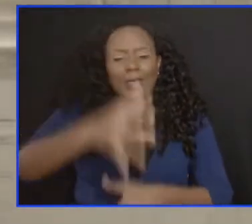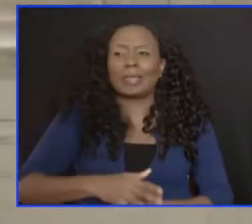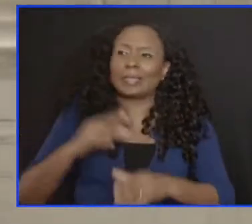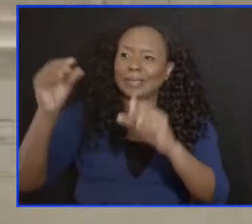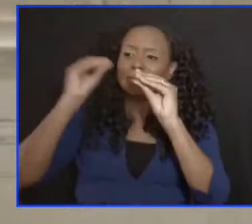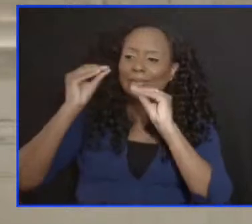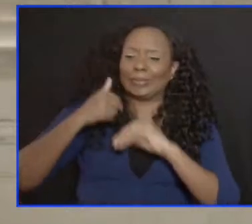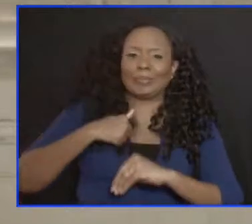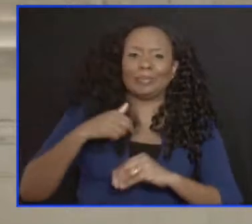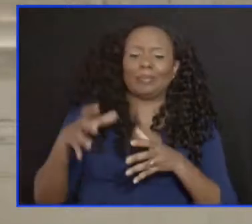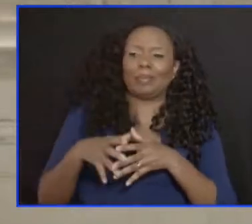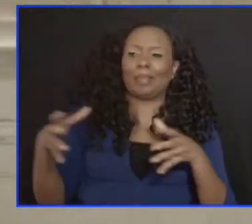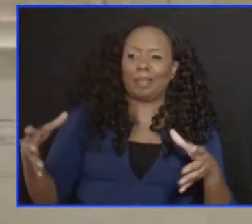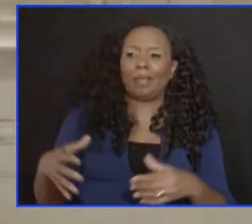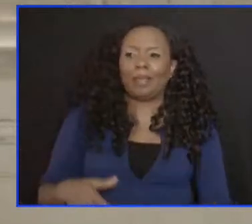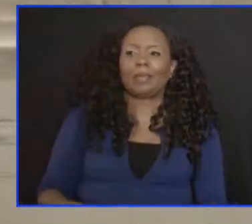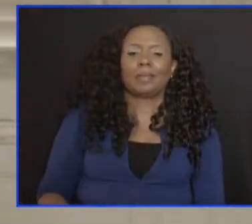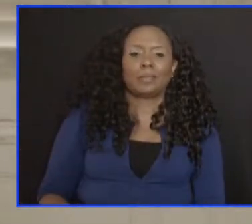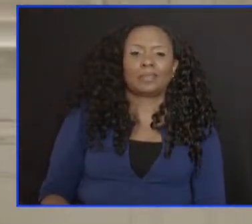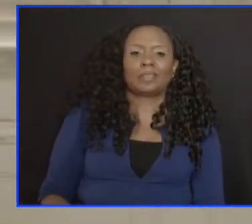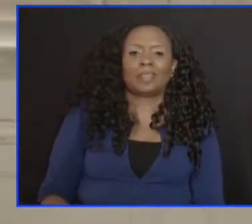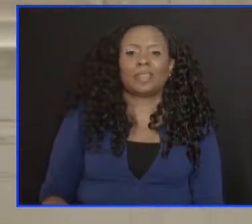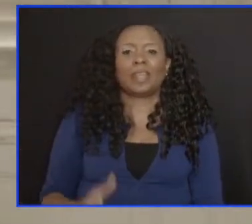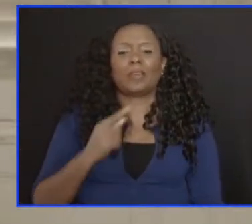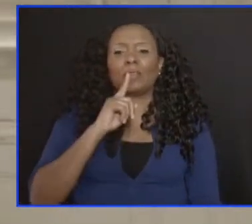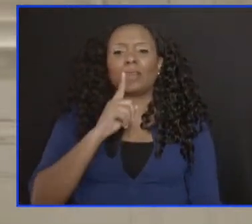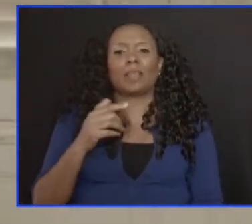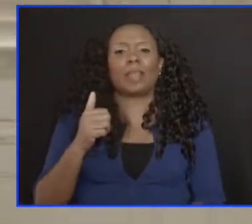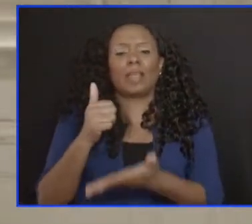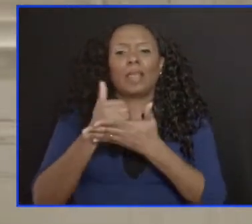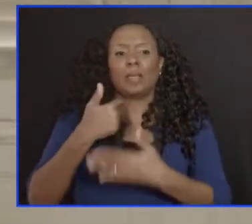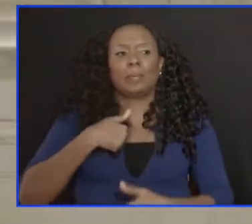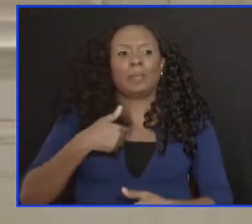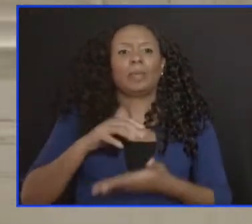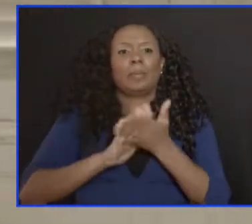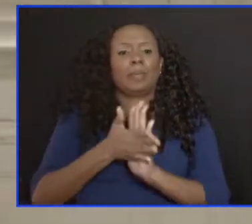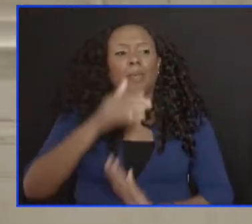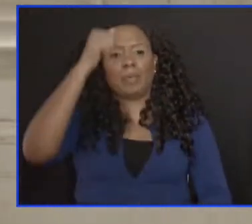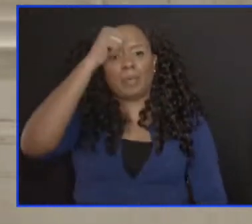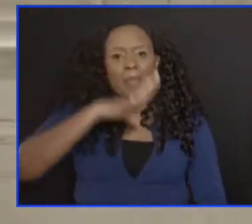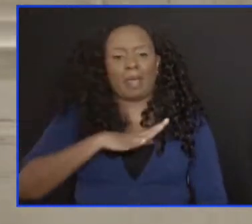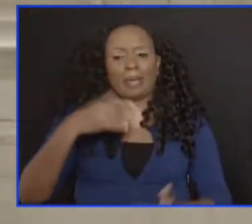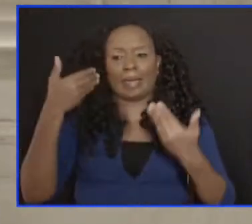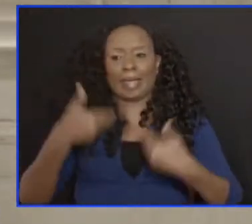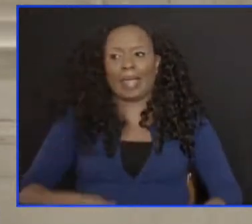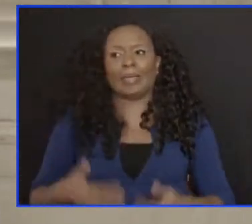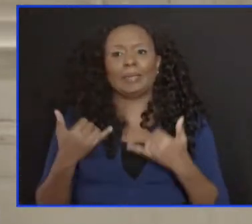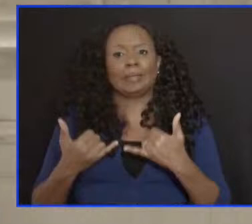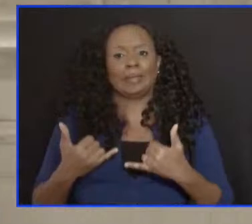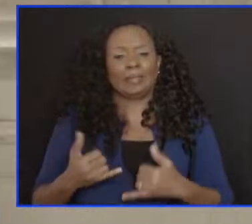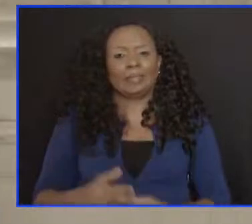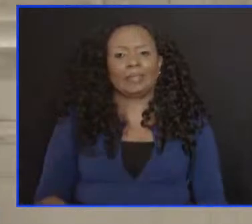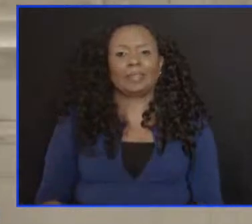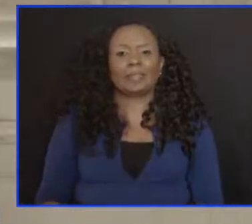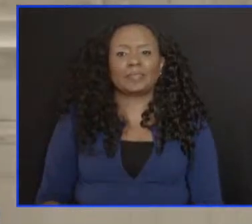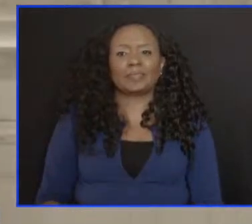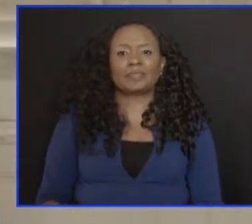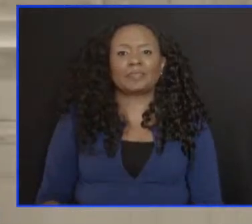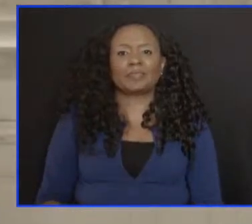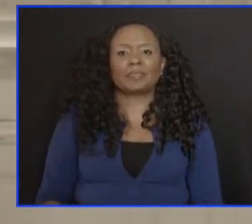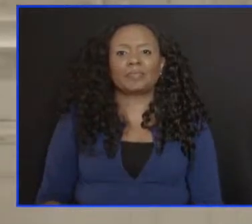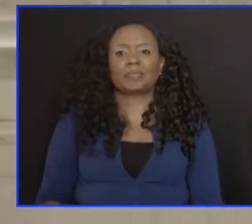it certainly got me to the place where I am today. But in that area, we have a total